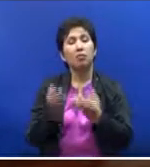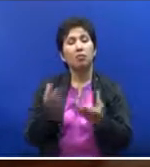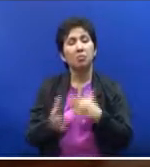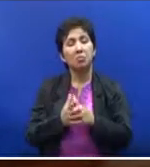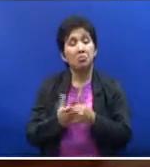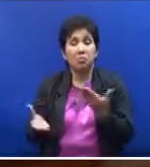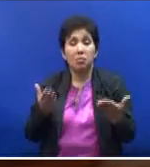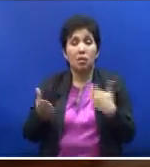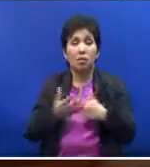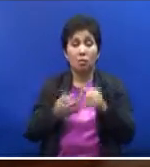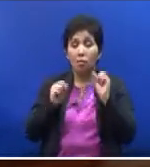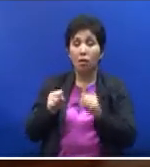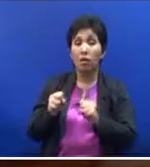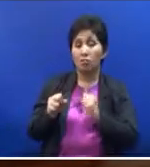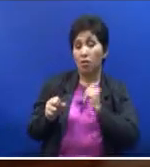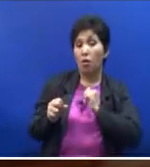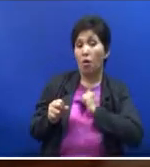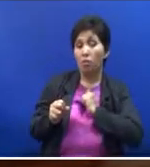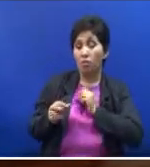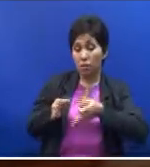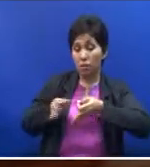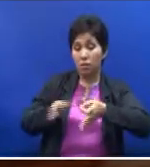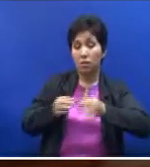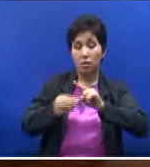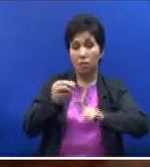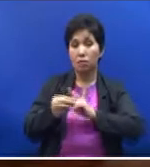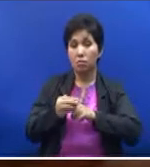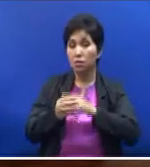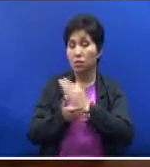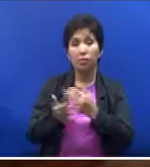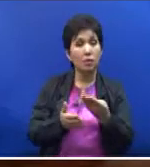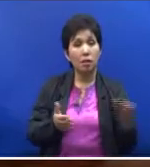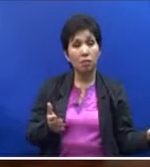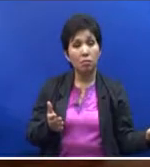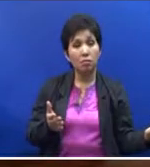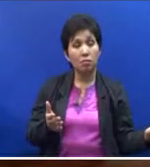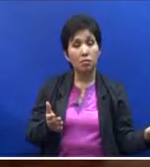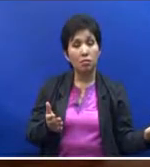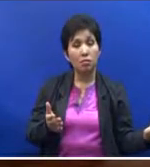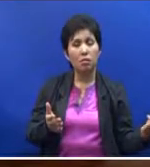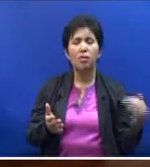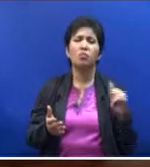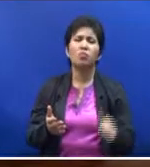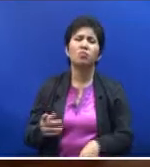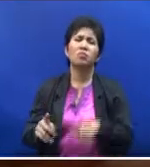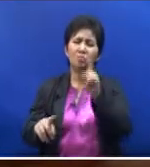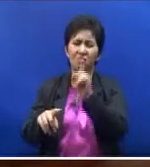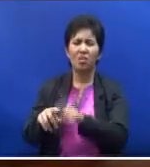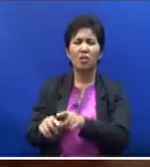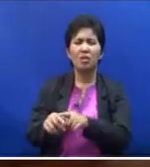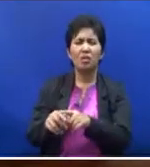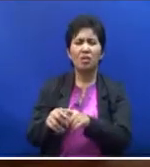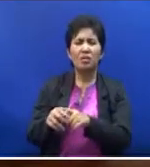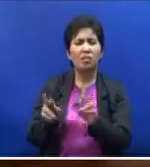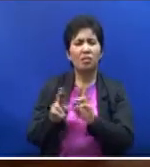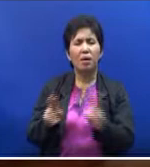the interpretation based on your own interpretation about something? Okay, you spend time to study about